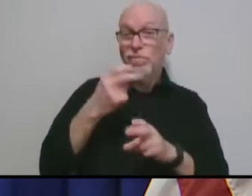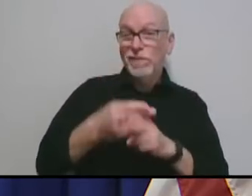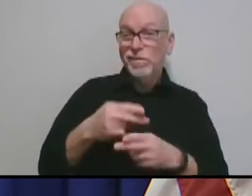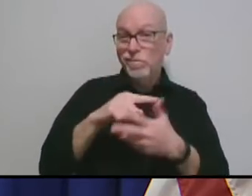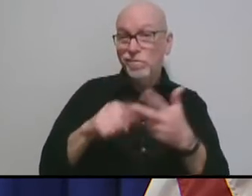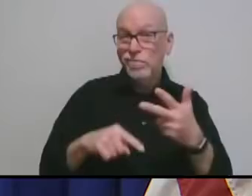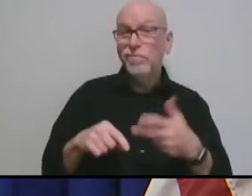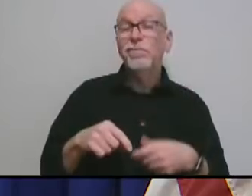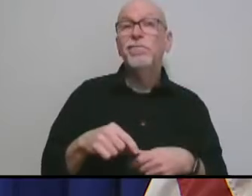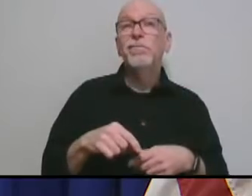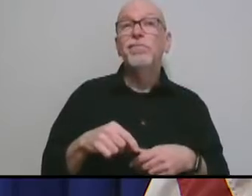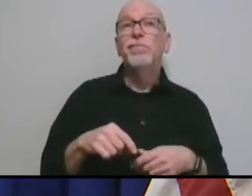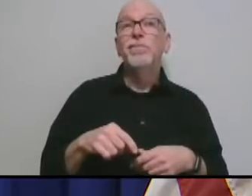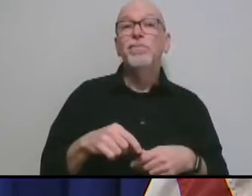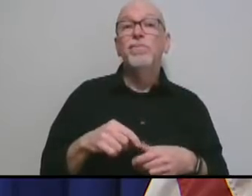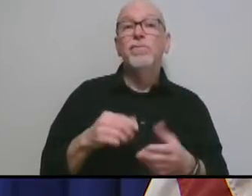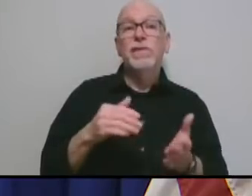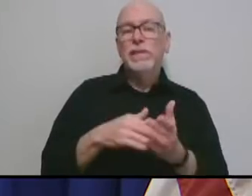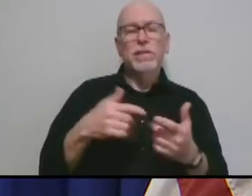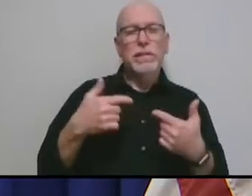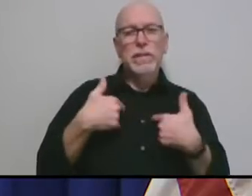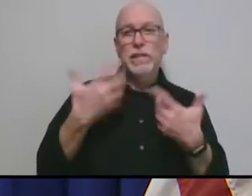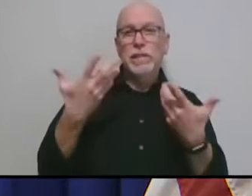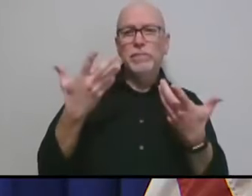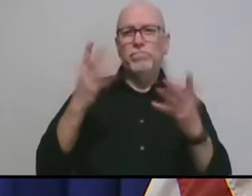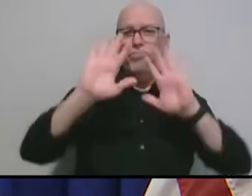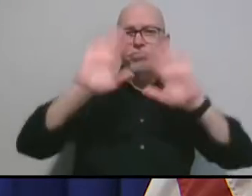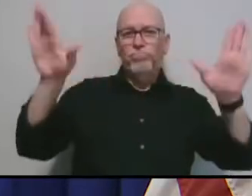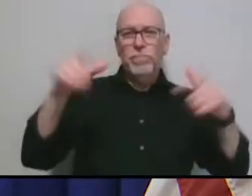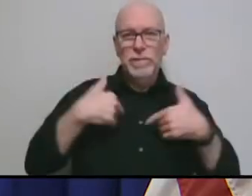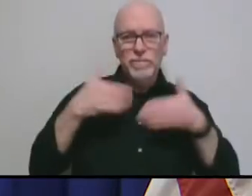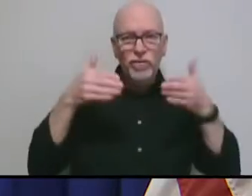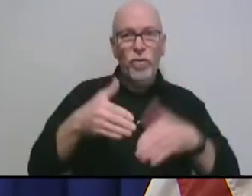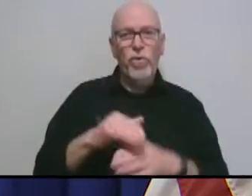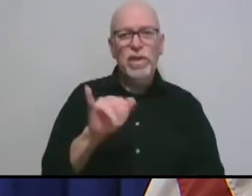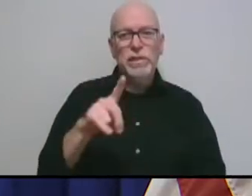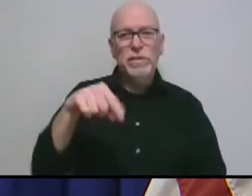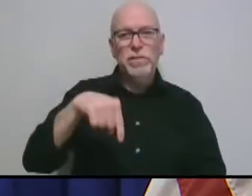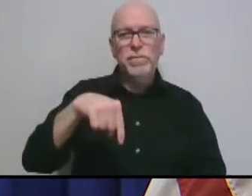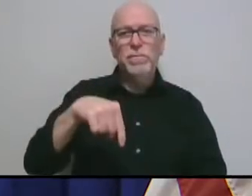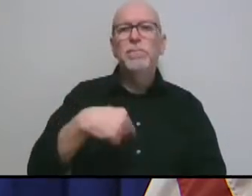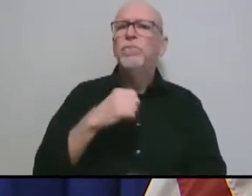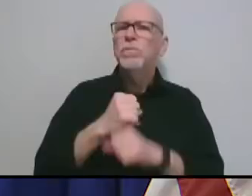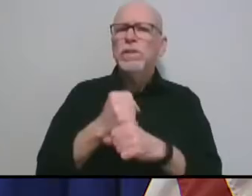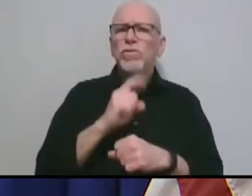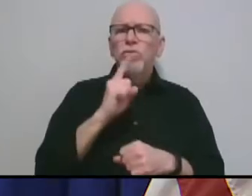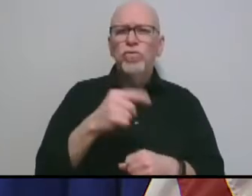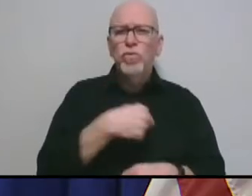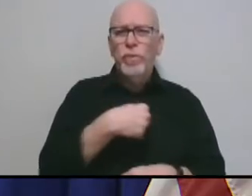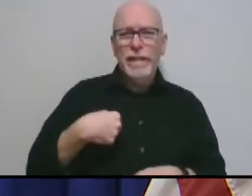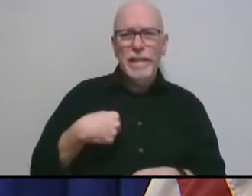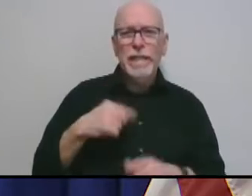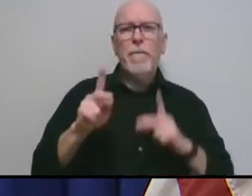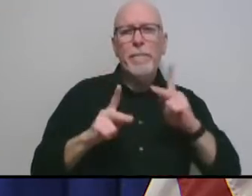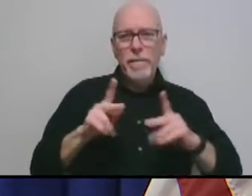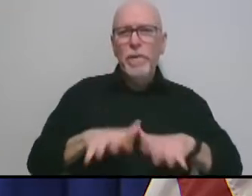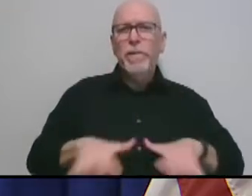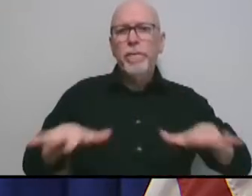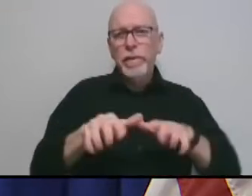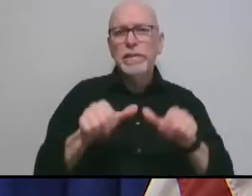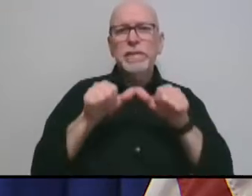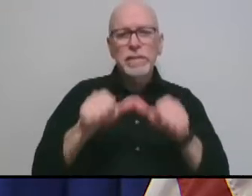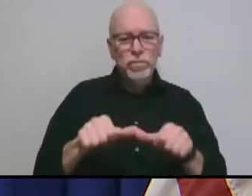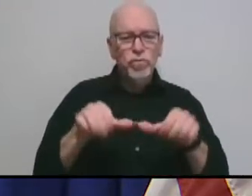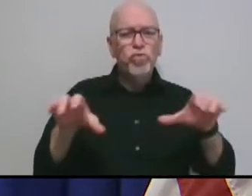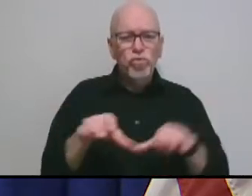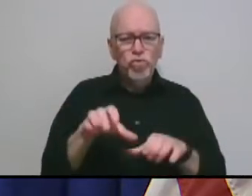again, I'm laser focused on Indiana. And I want to make sure we, the people, continue to do the things that are